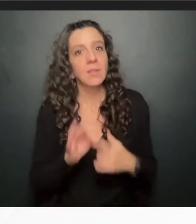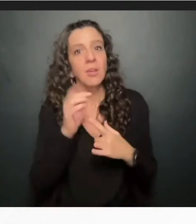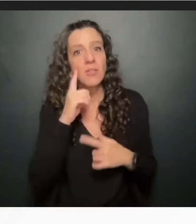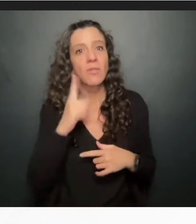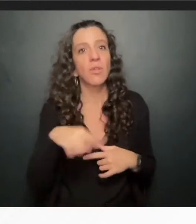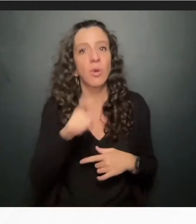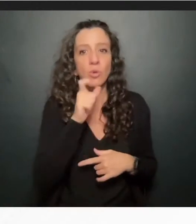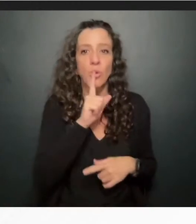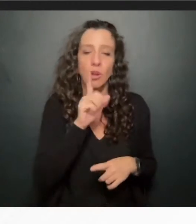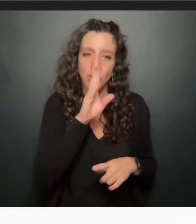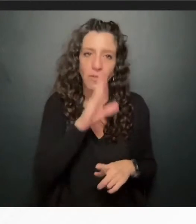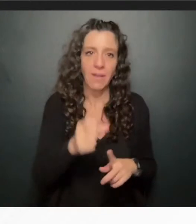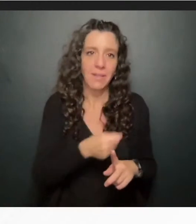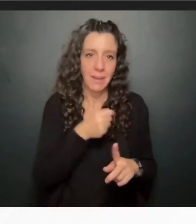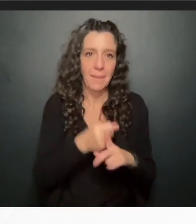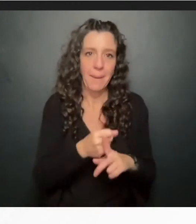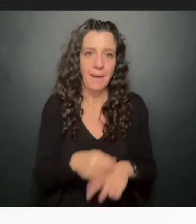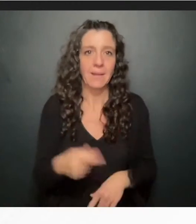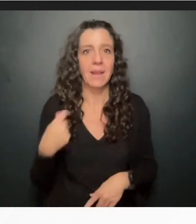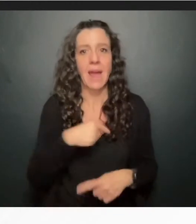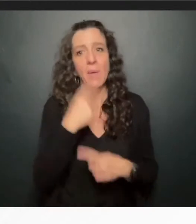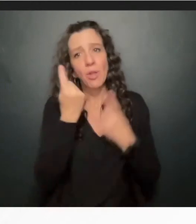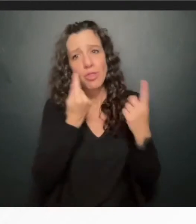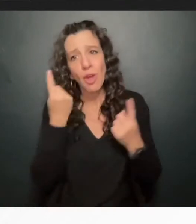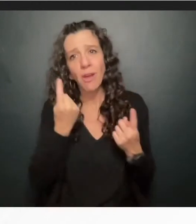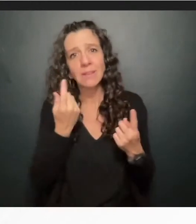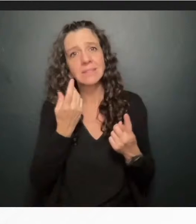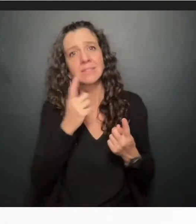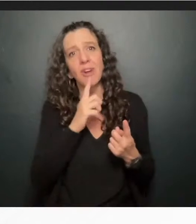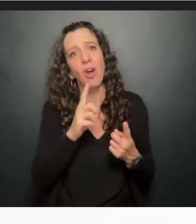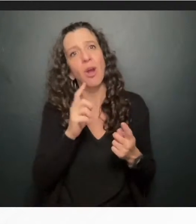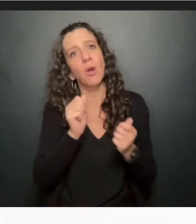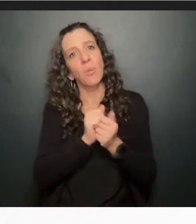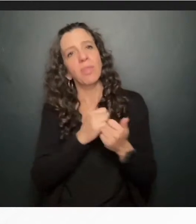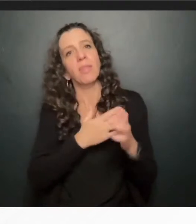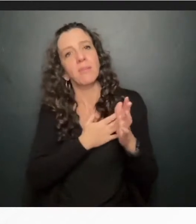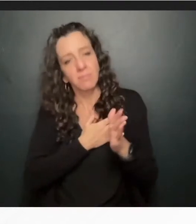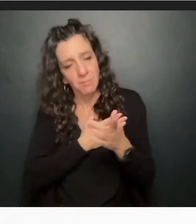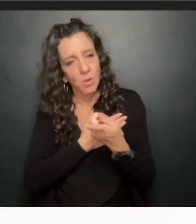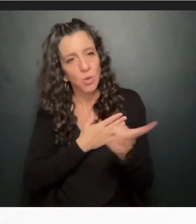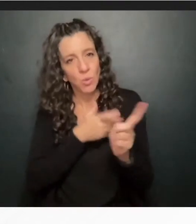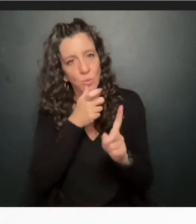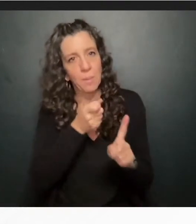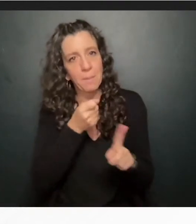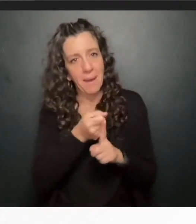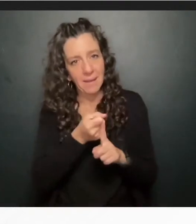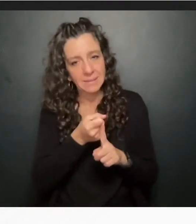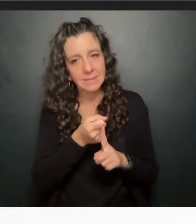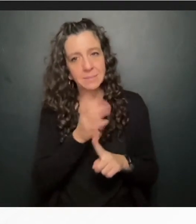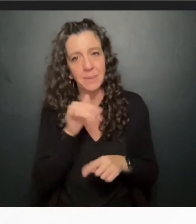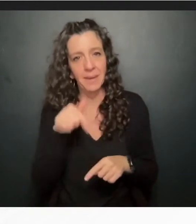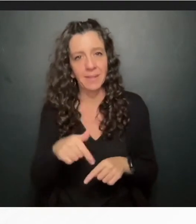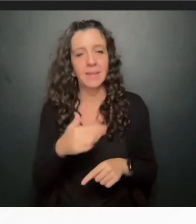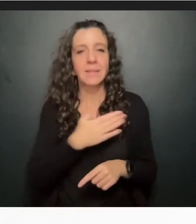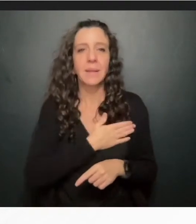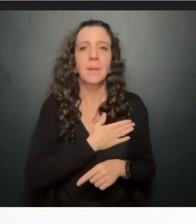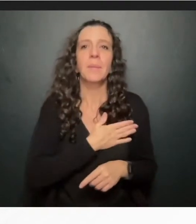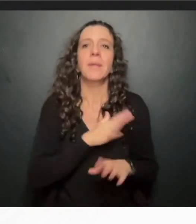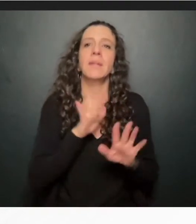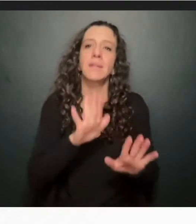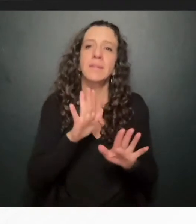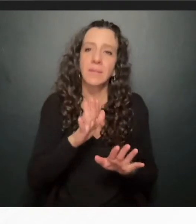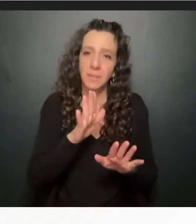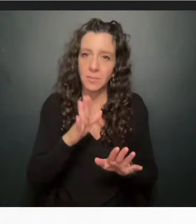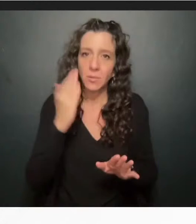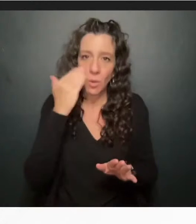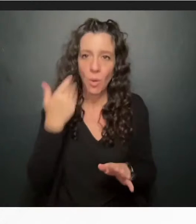directly impacted. Our thoughts remain with the affected residents and their families, so please be rest assured that our